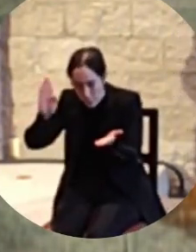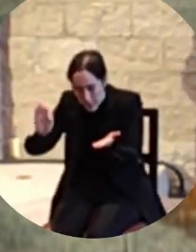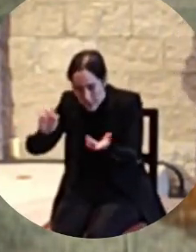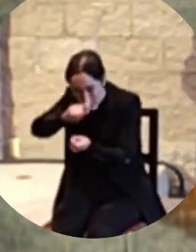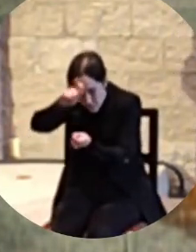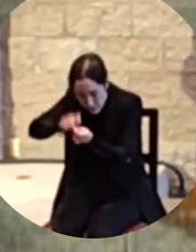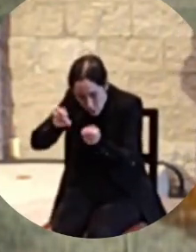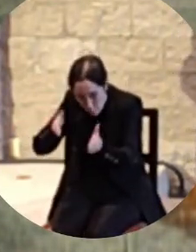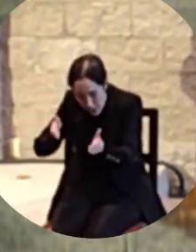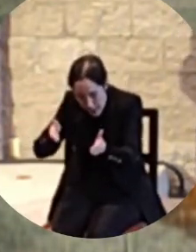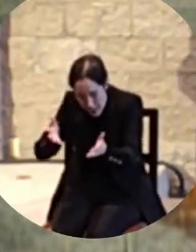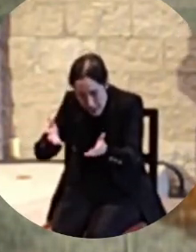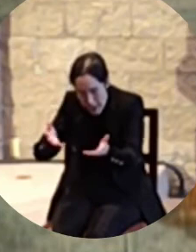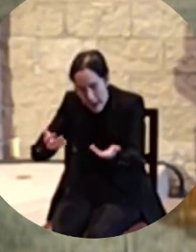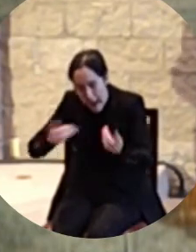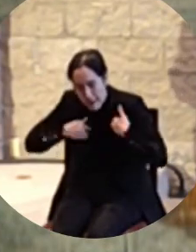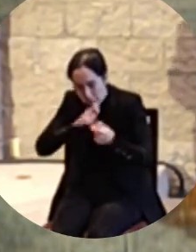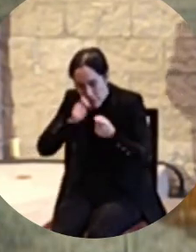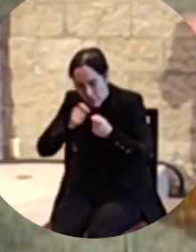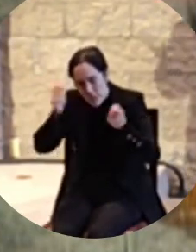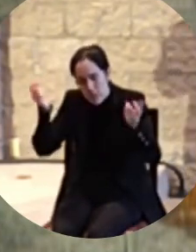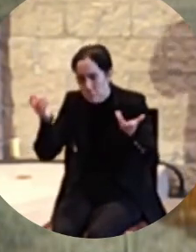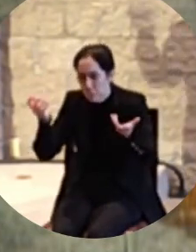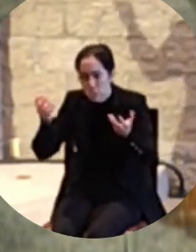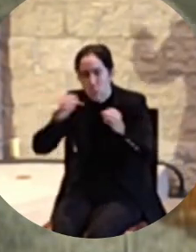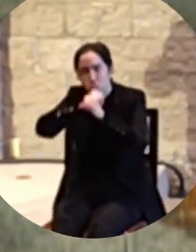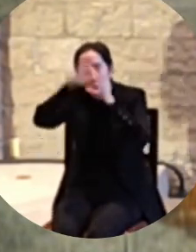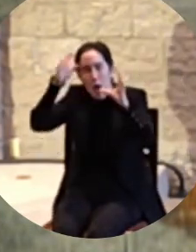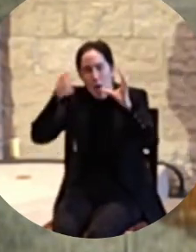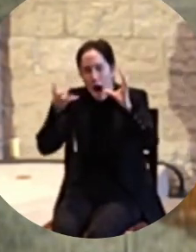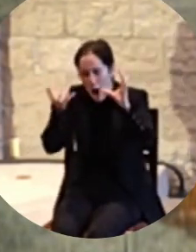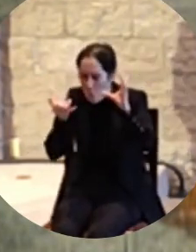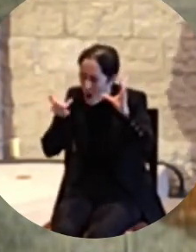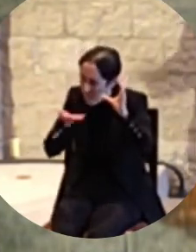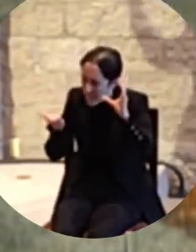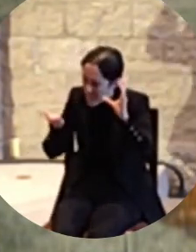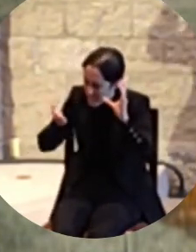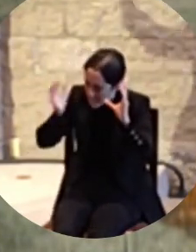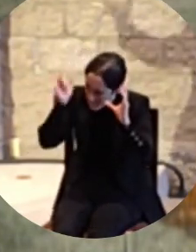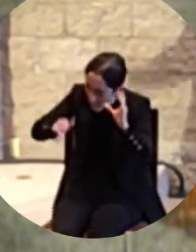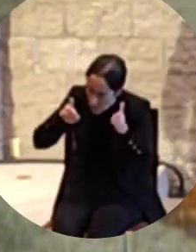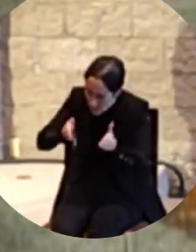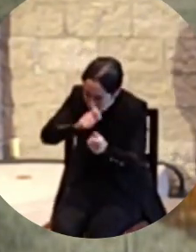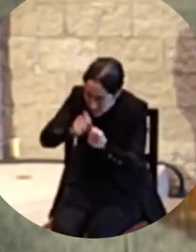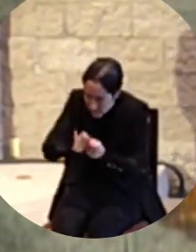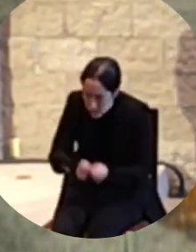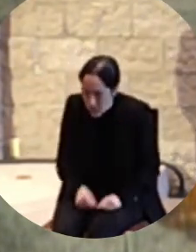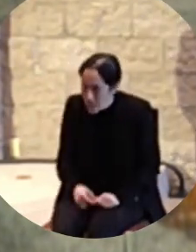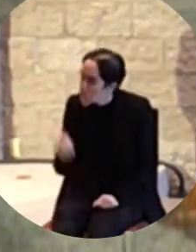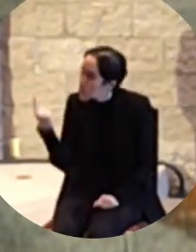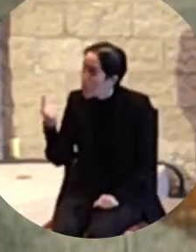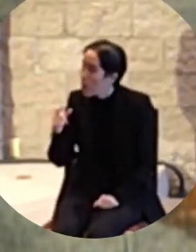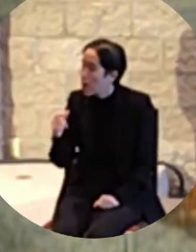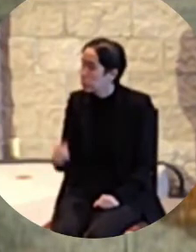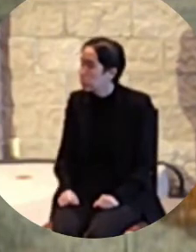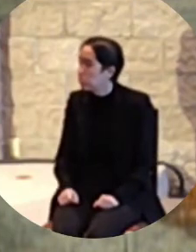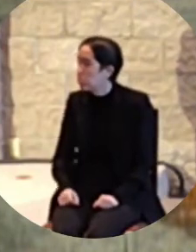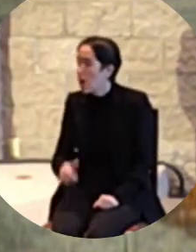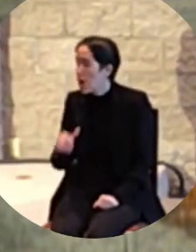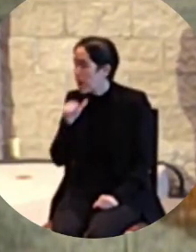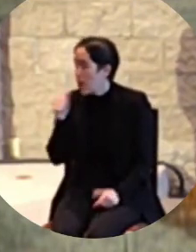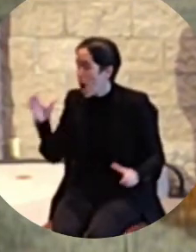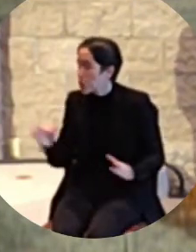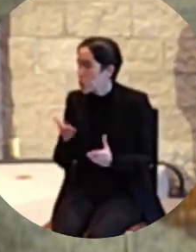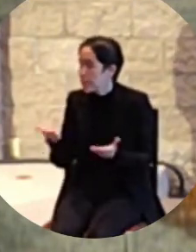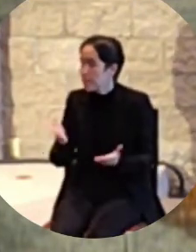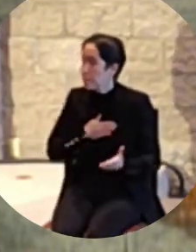to be. Whoa, someone died and left me in charge of the universe, and somebody is not doing it my way. And